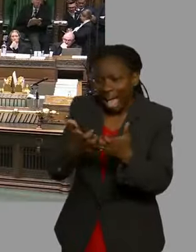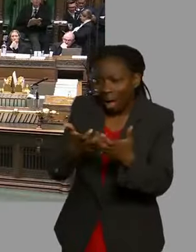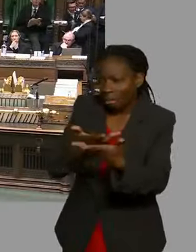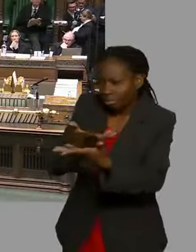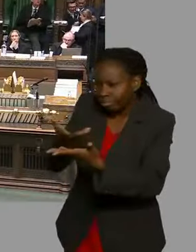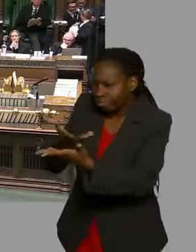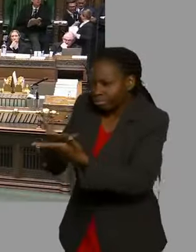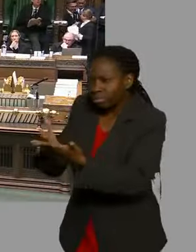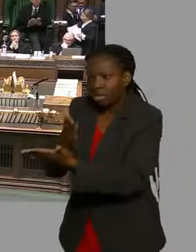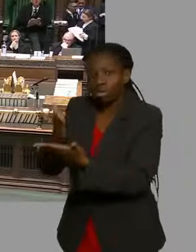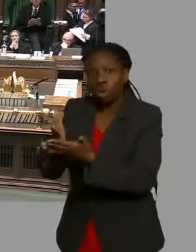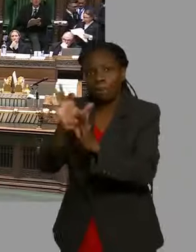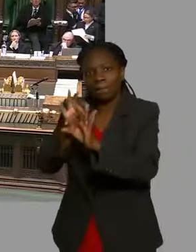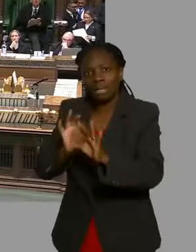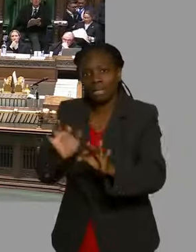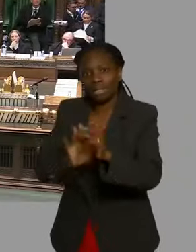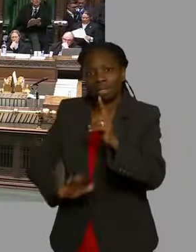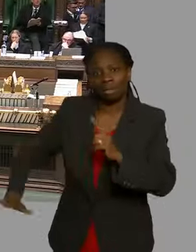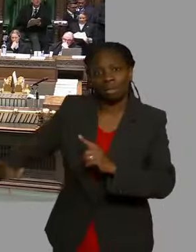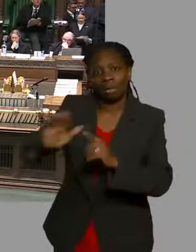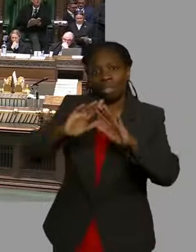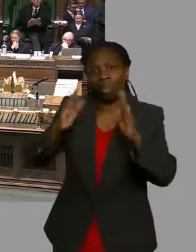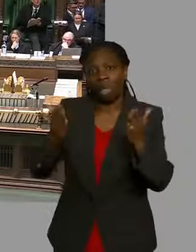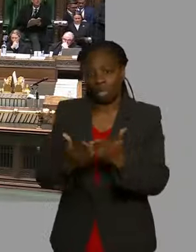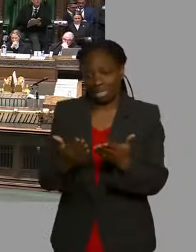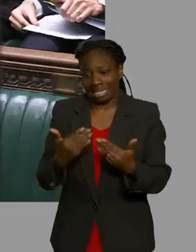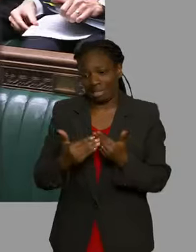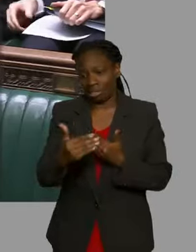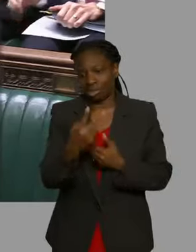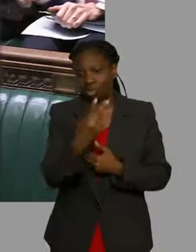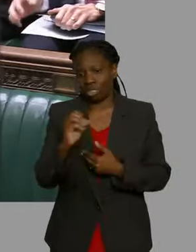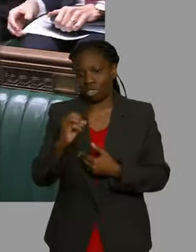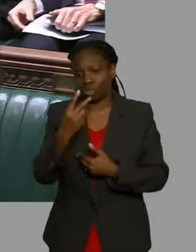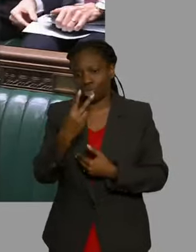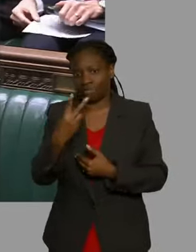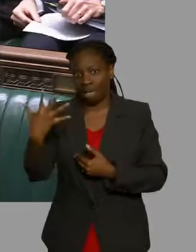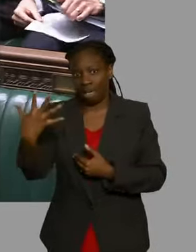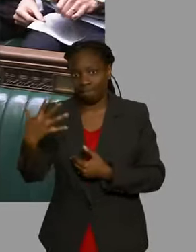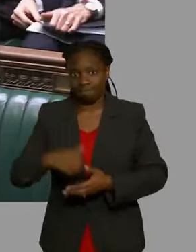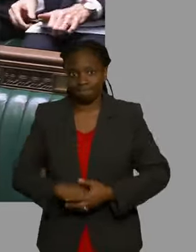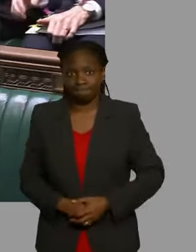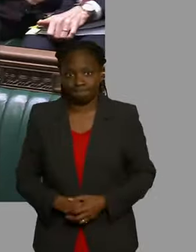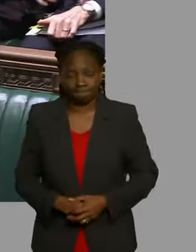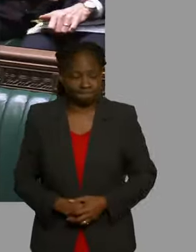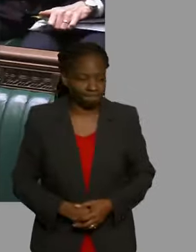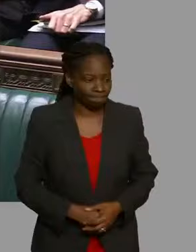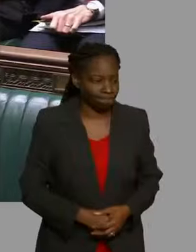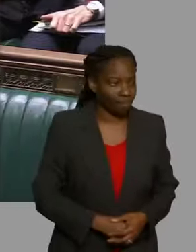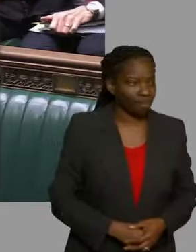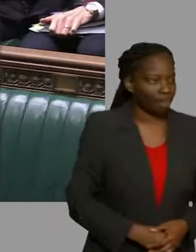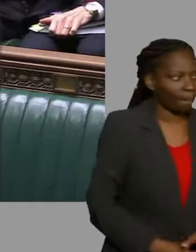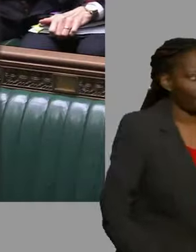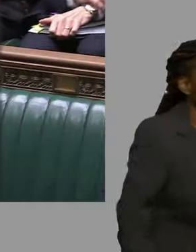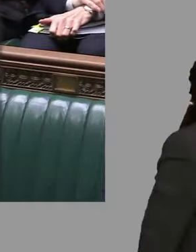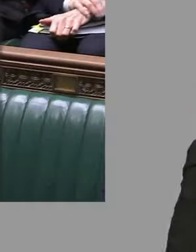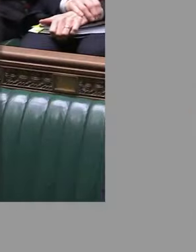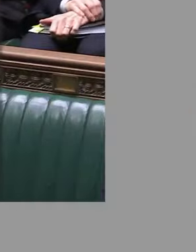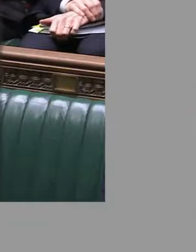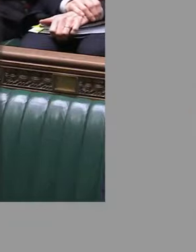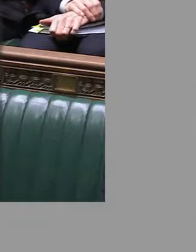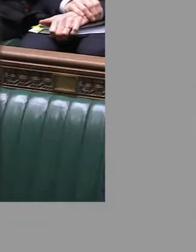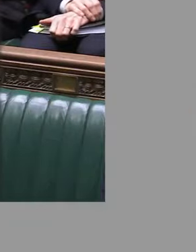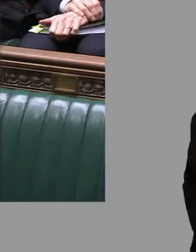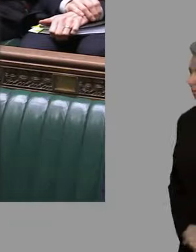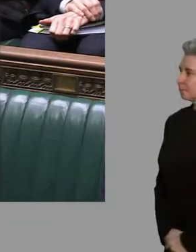Well, Mr. Speaker, can I thank her for her question? And I'm sure colleagues across the House support the